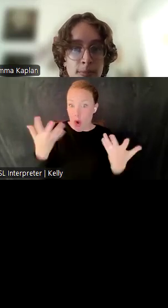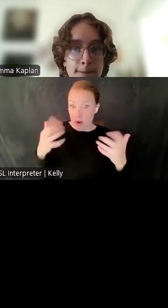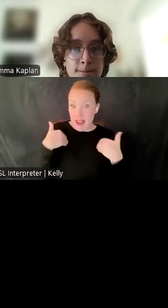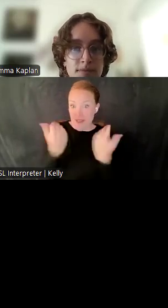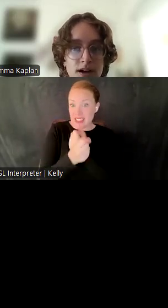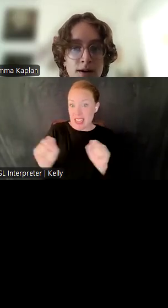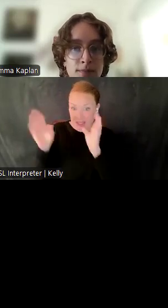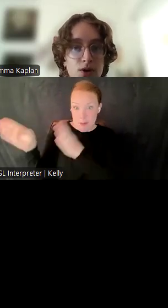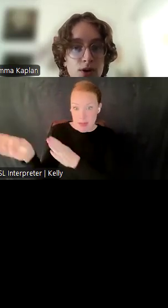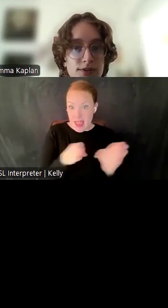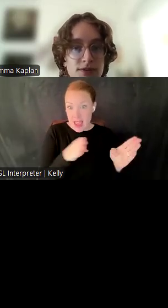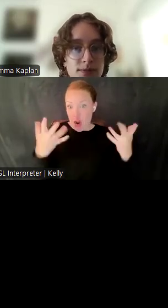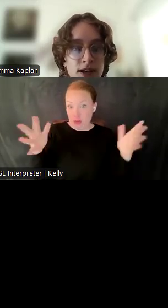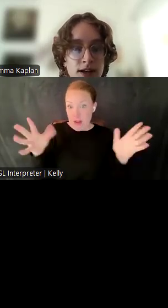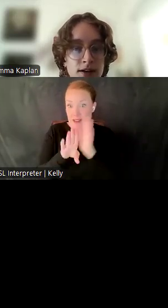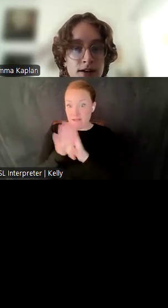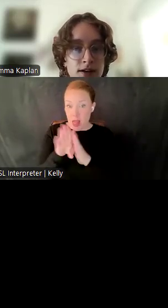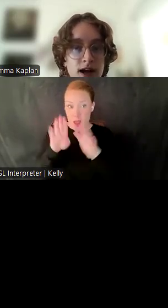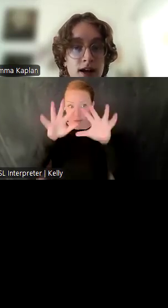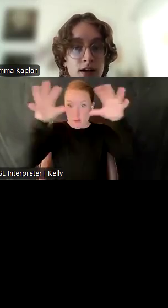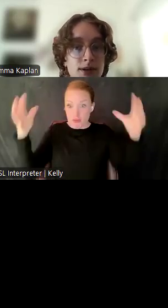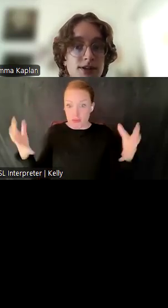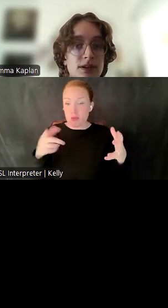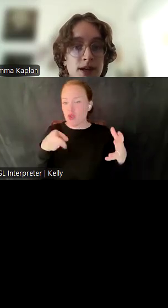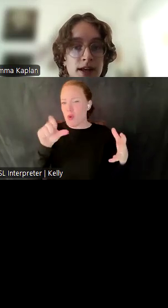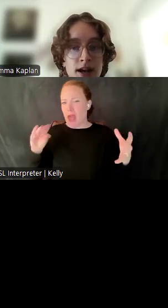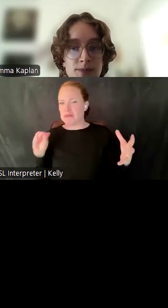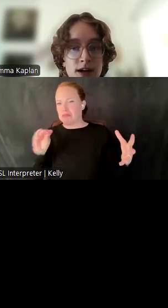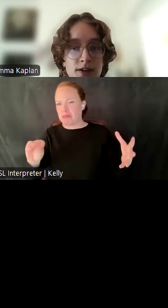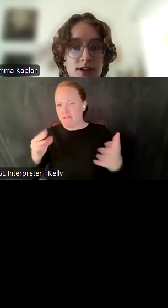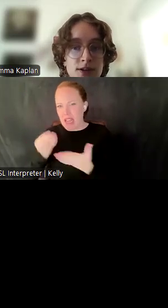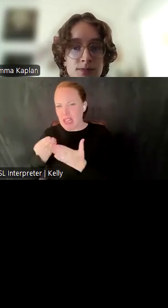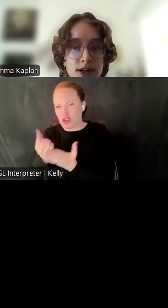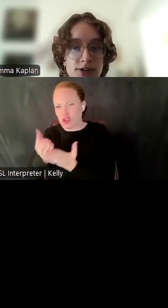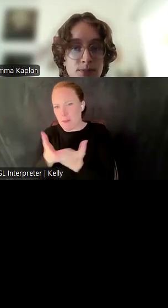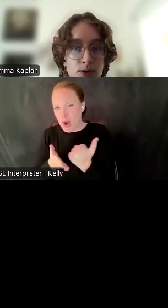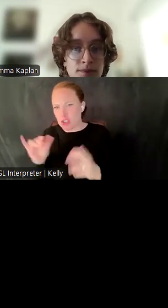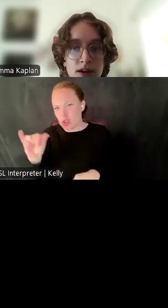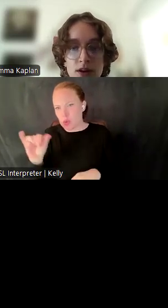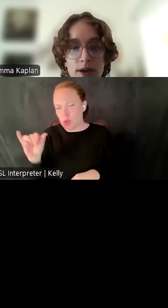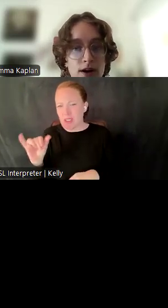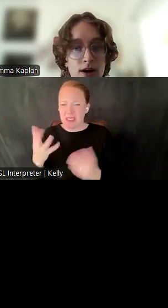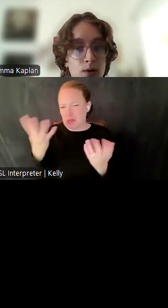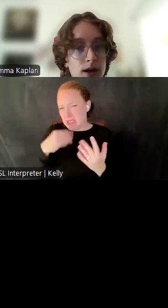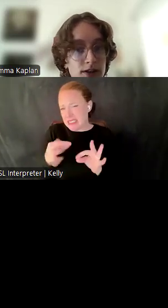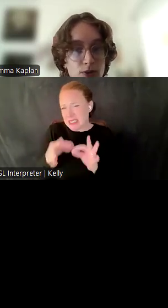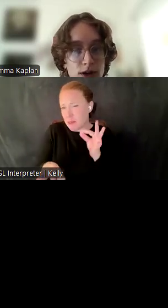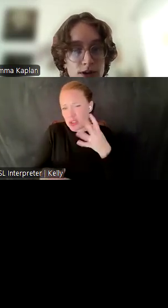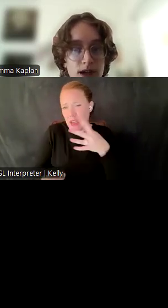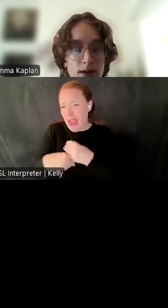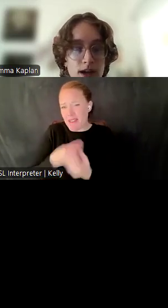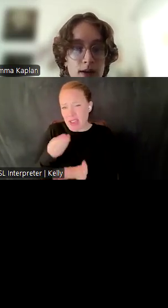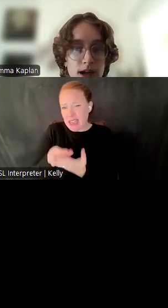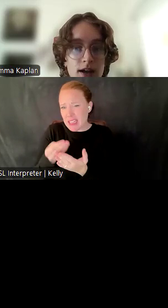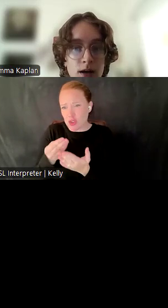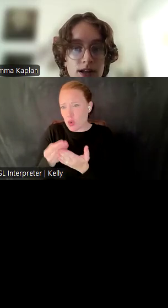nicely. The goal of safety planning, the economic safety planning aspect is pretty simple. We are working